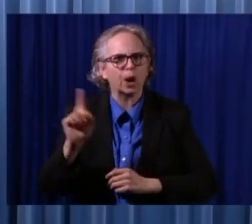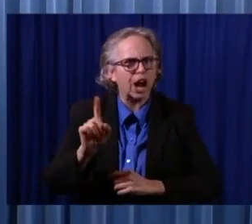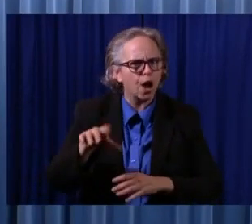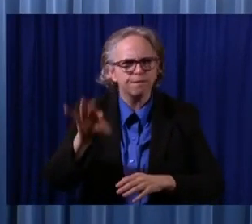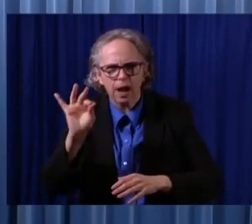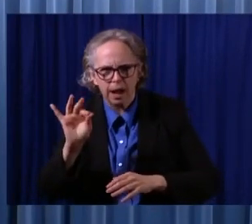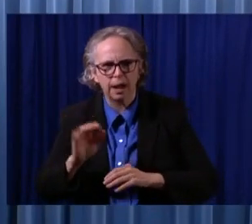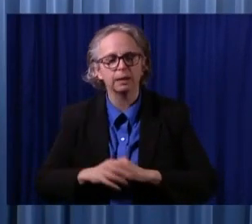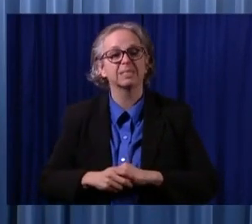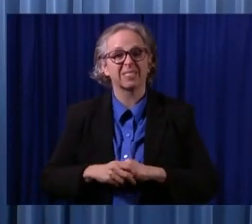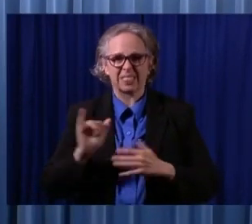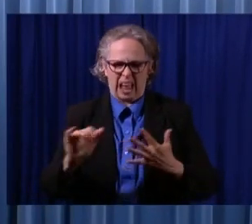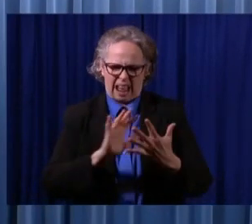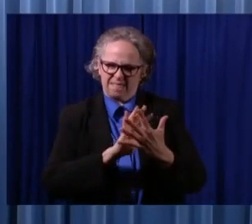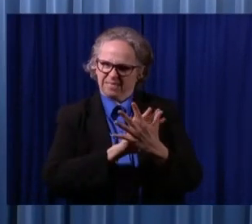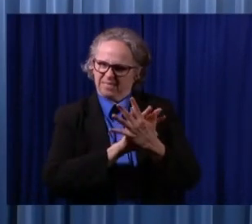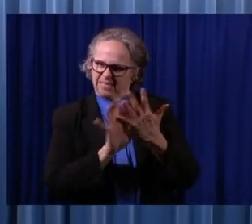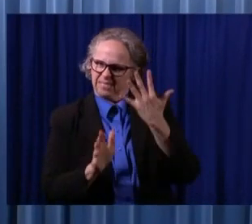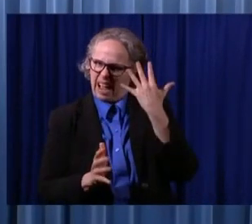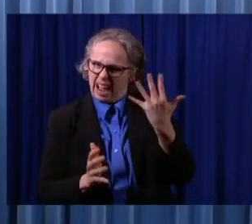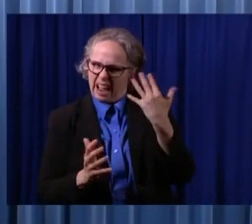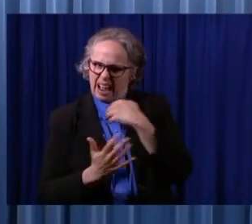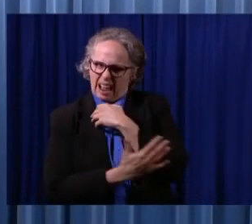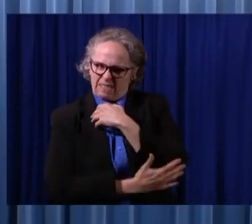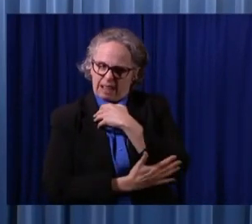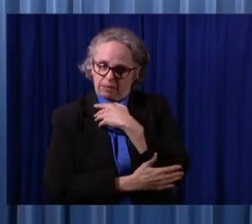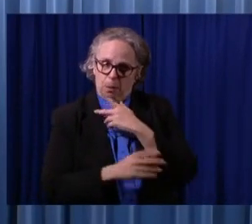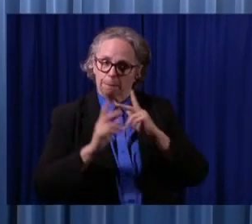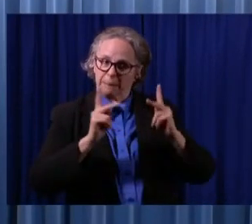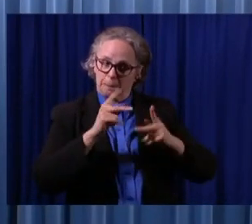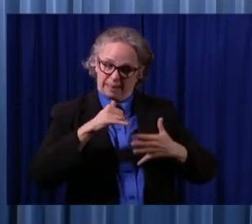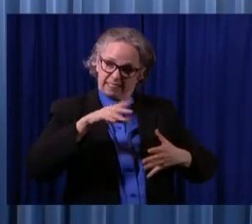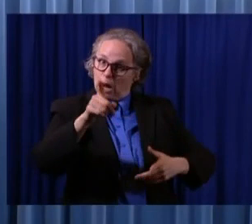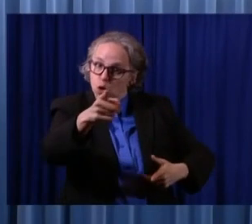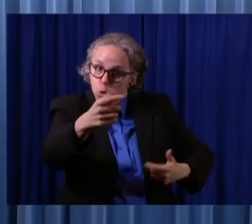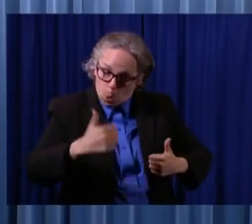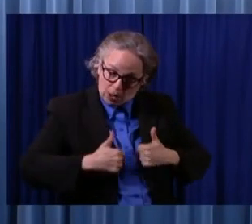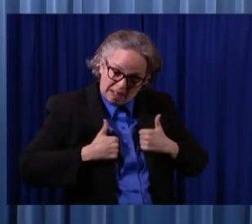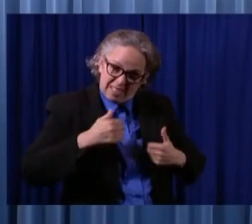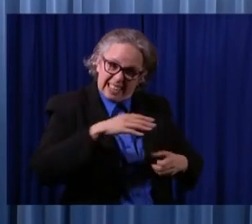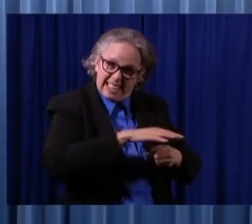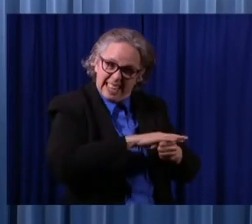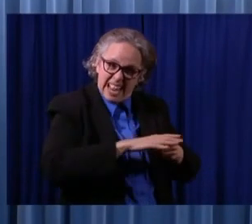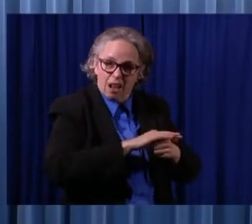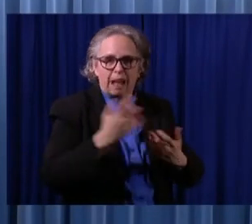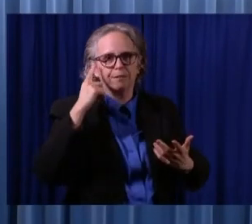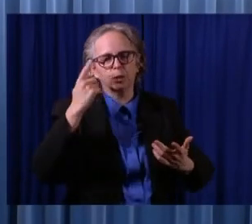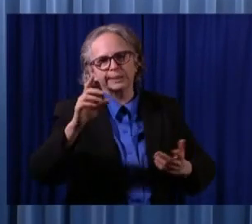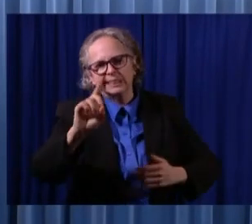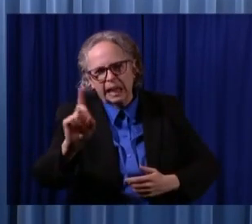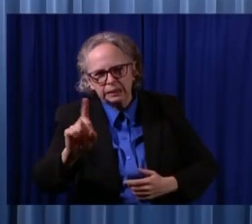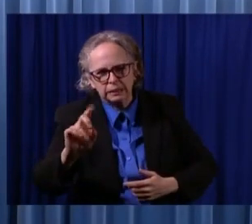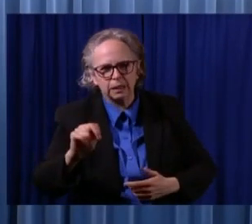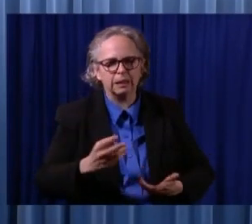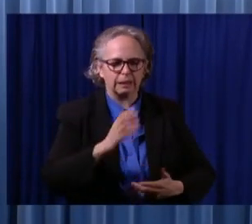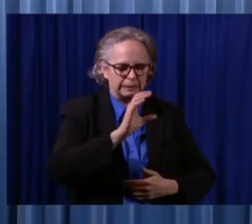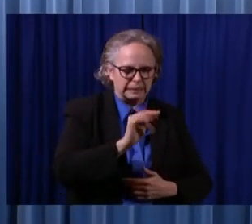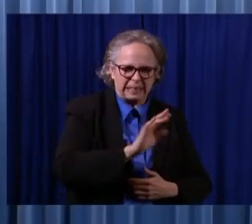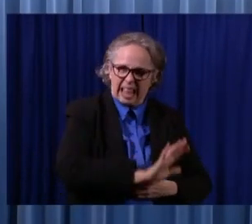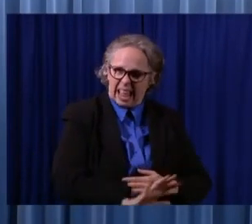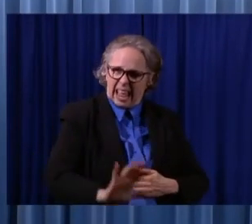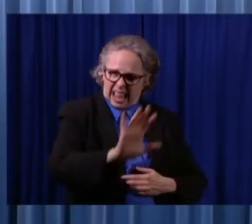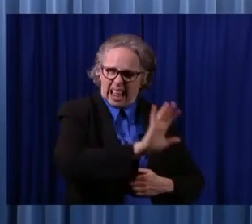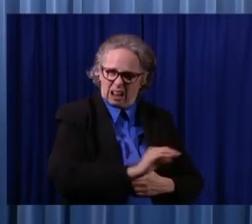these locations, and you'll see this if you live in the Dayton area or if you live in the Cincinnati area, you're going to start seeing in the next several